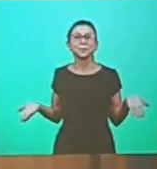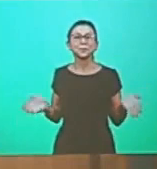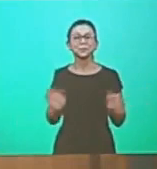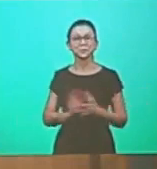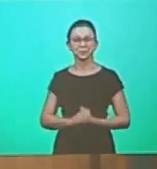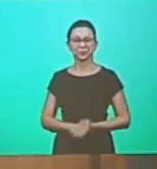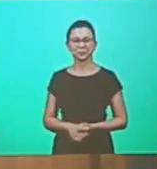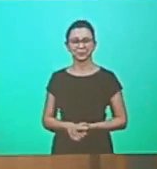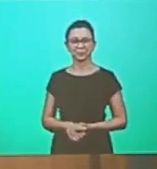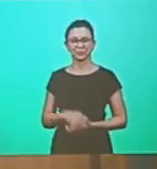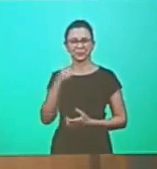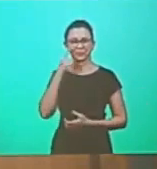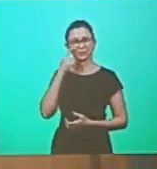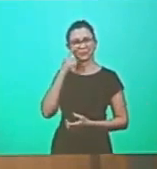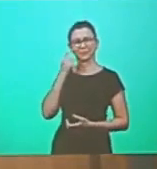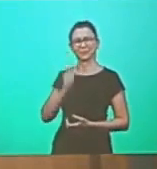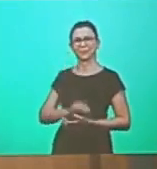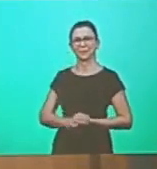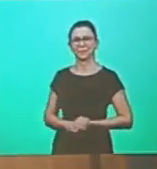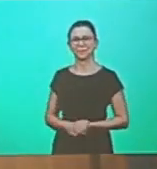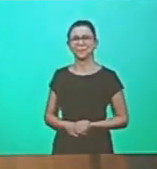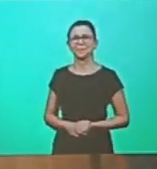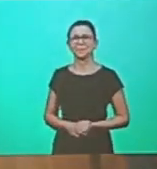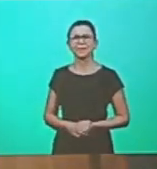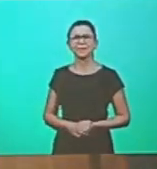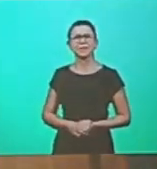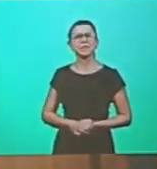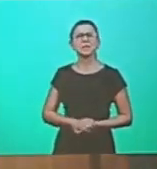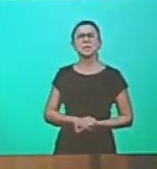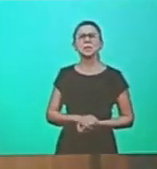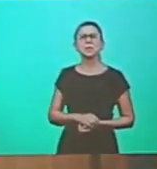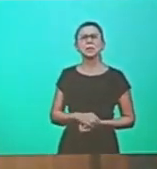five prudents and the five imprudents?